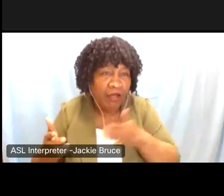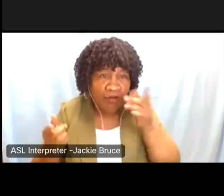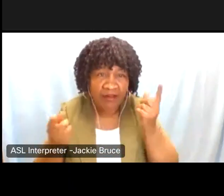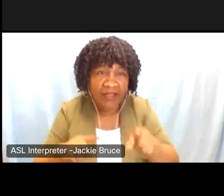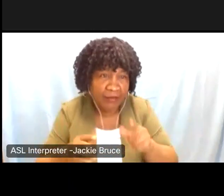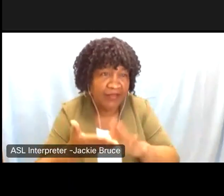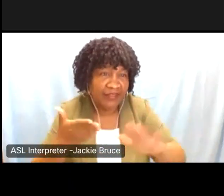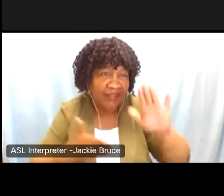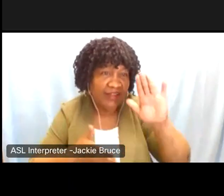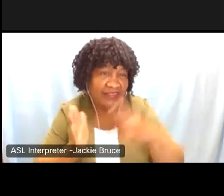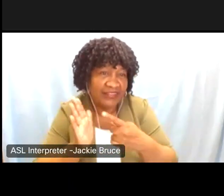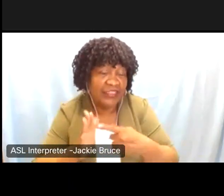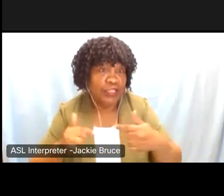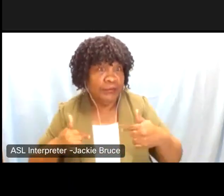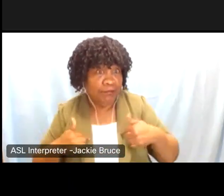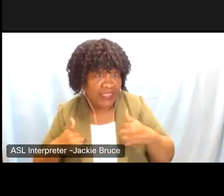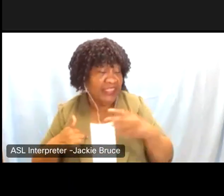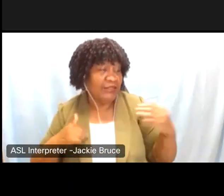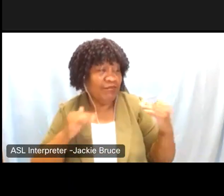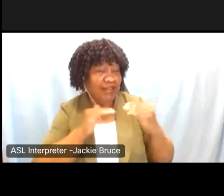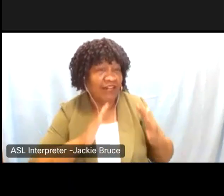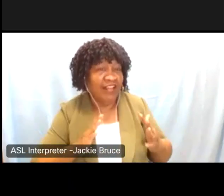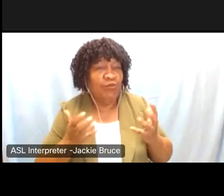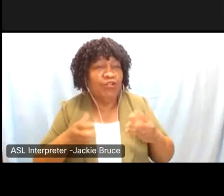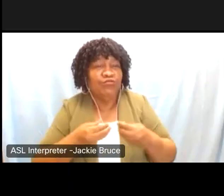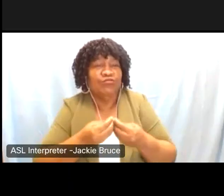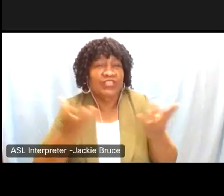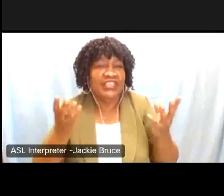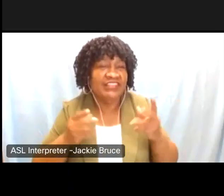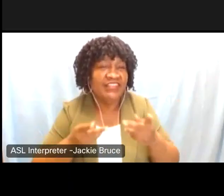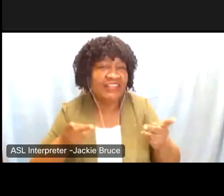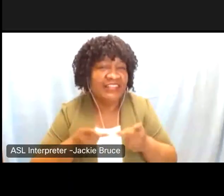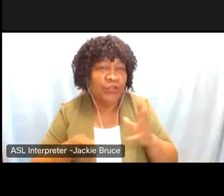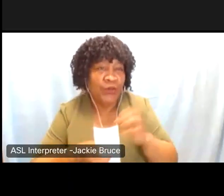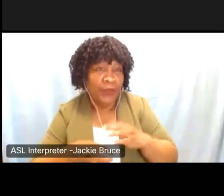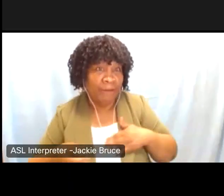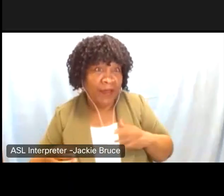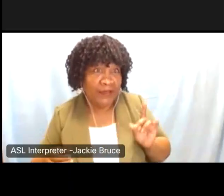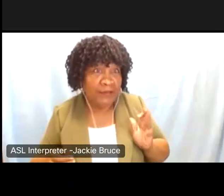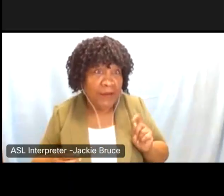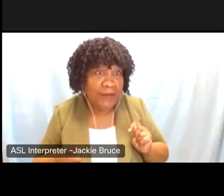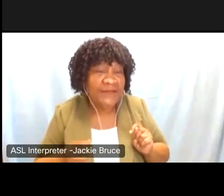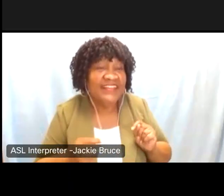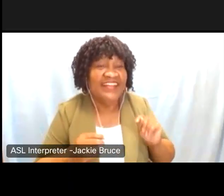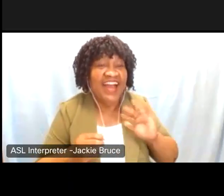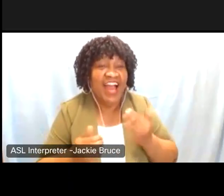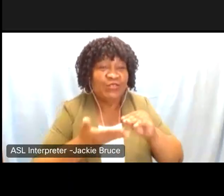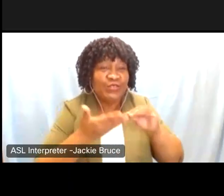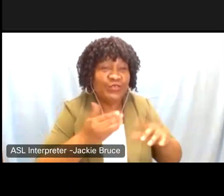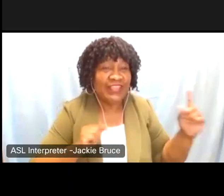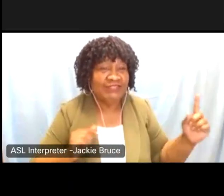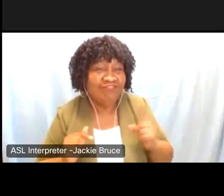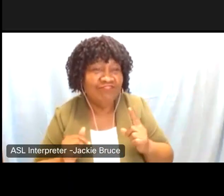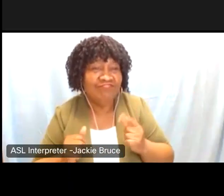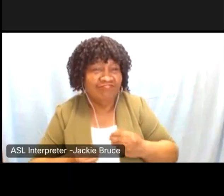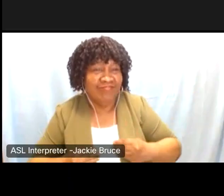My colleagues and I have tried to create a space in our department where students can thrive, where they can